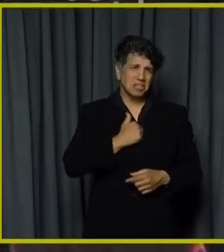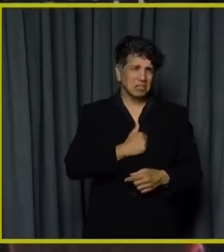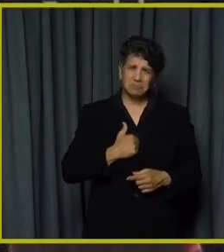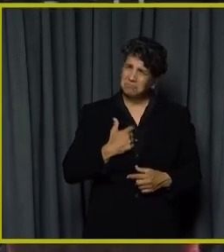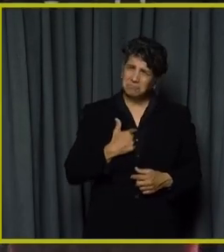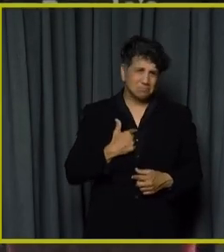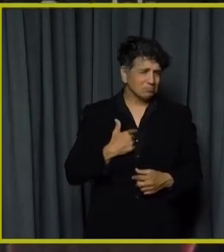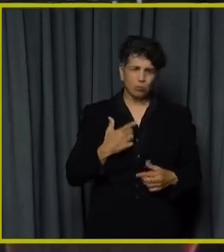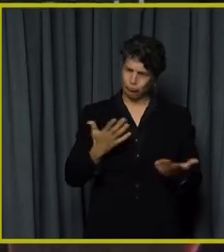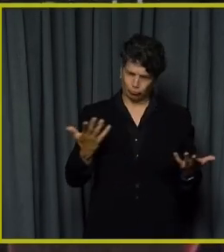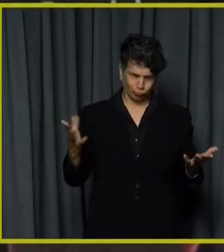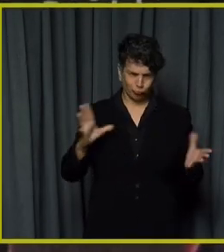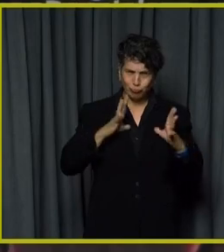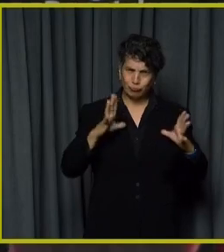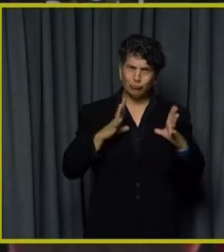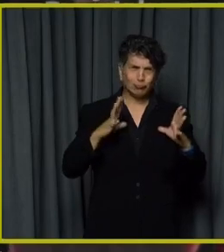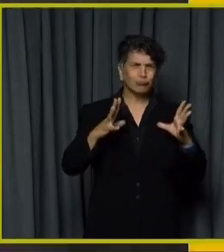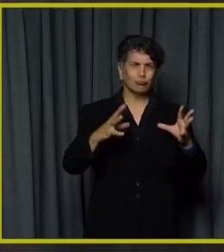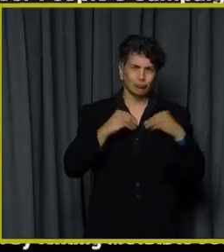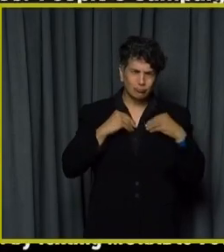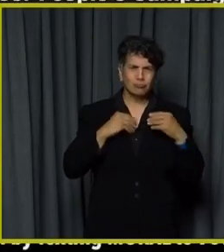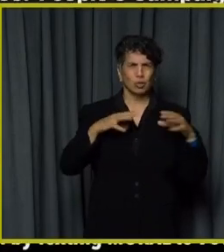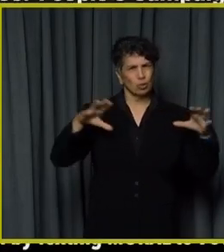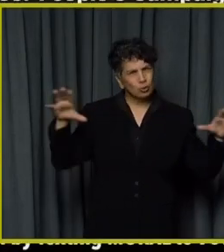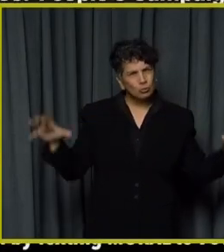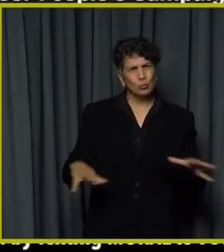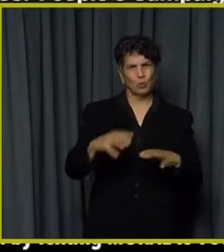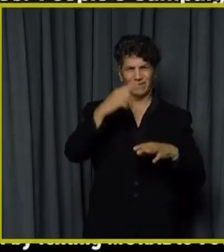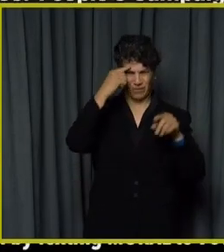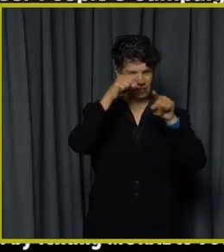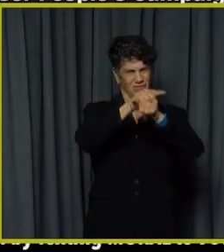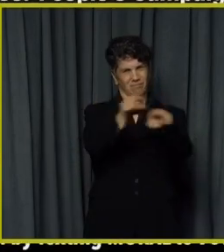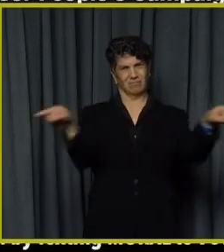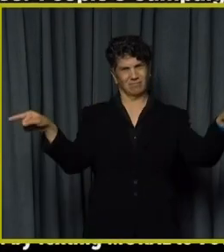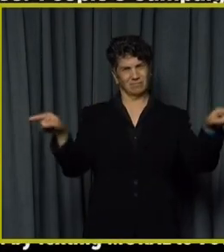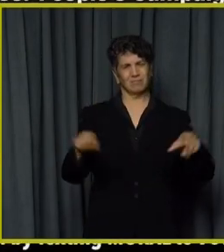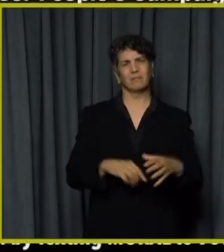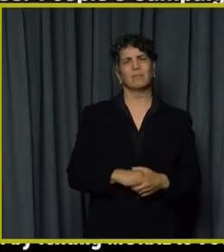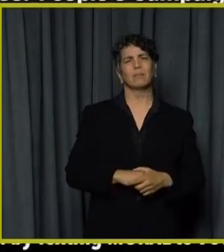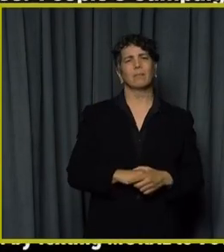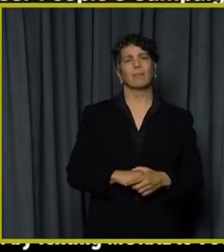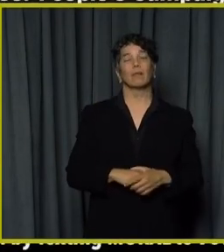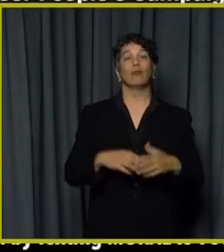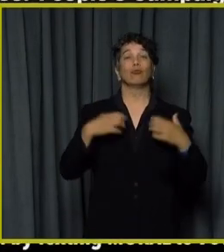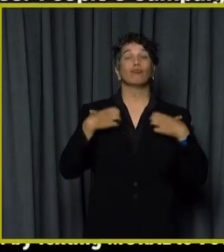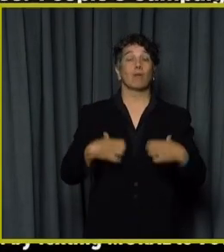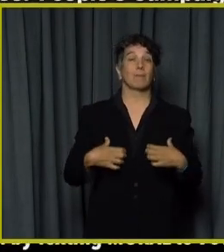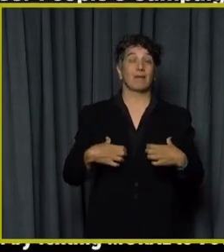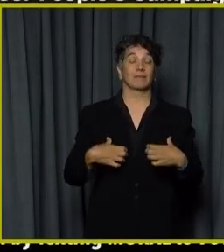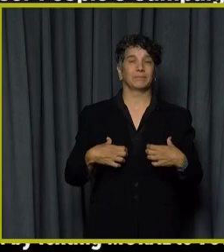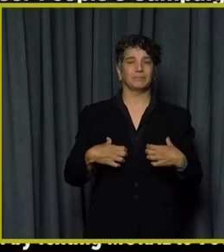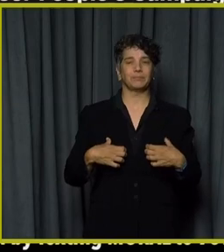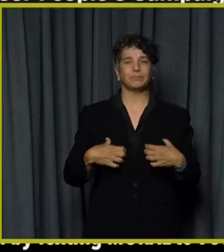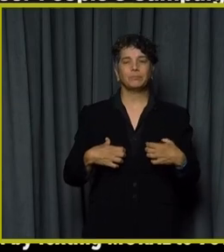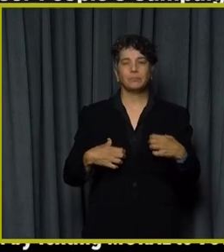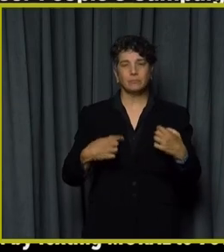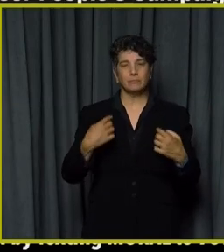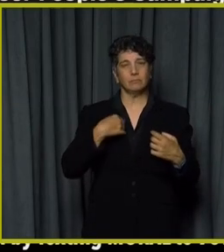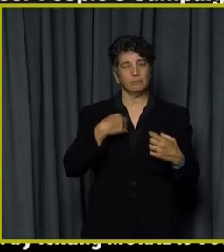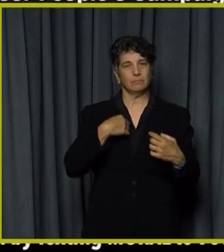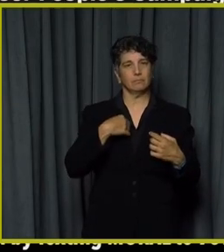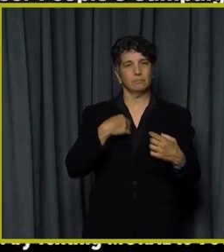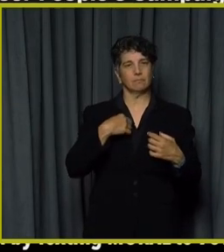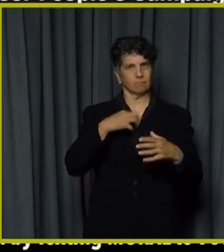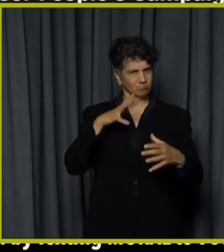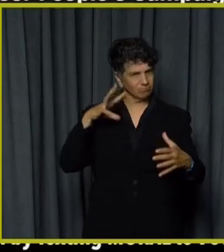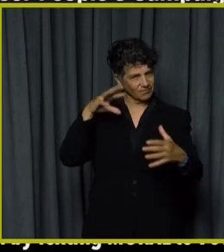marginalized people in our society. I'm Rabbi Sharon Brous from Ikar in Los Angeles, and I stand here today representing